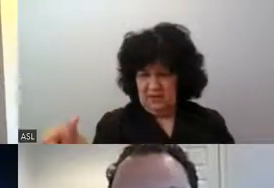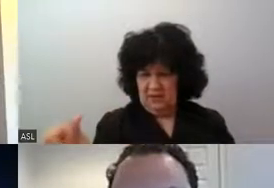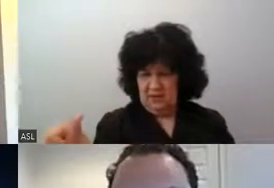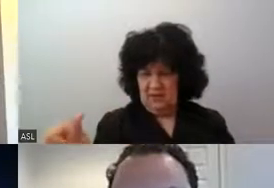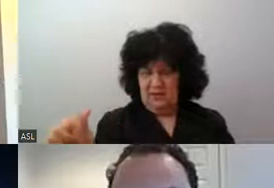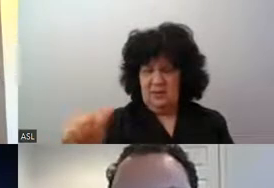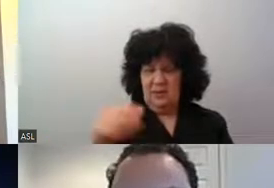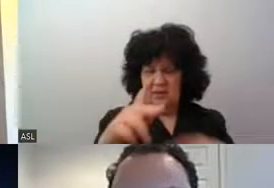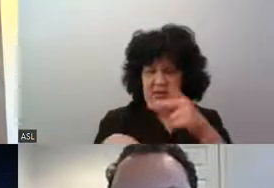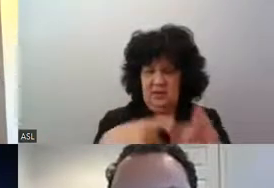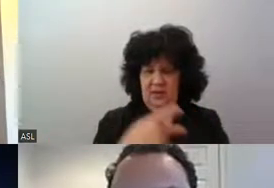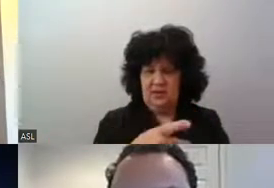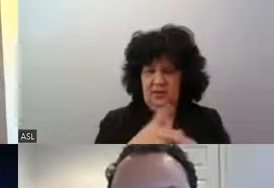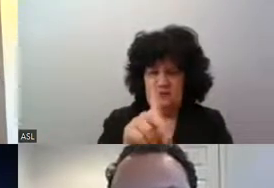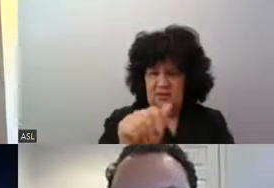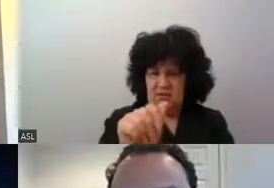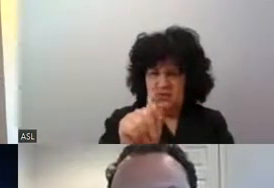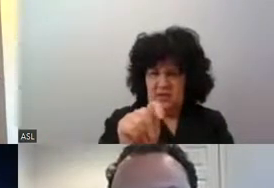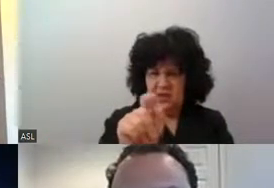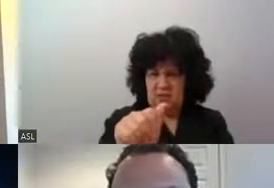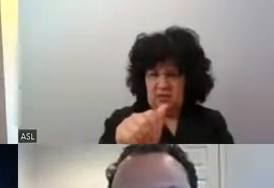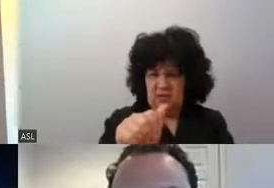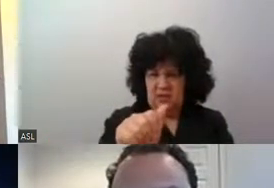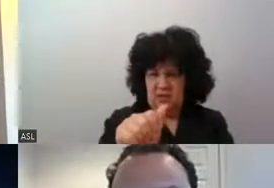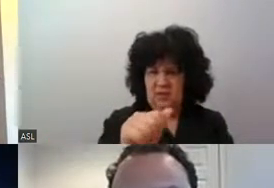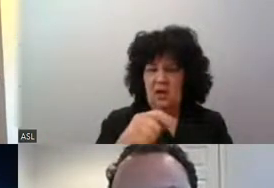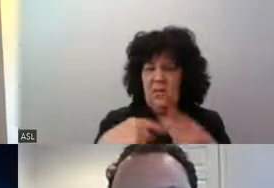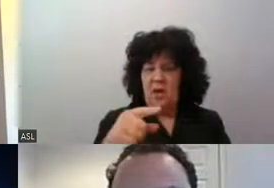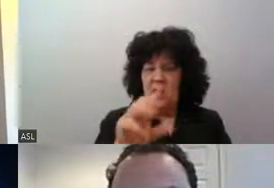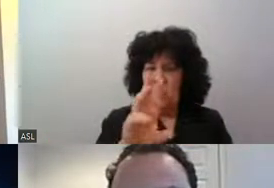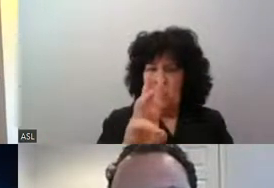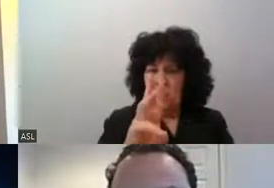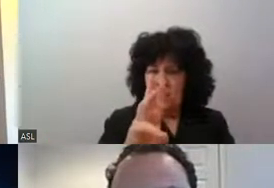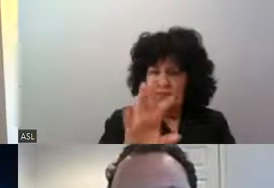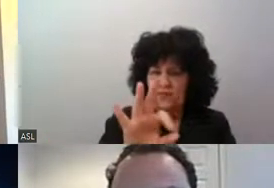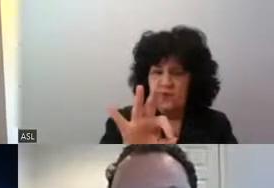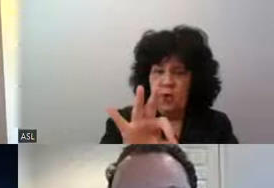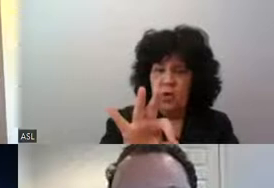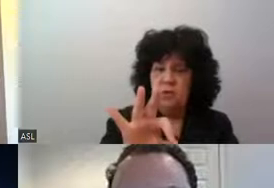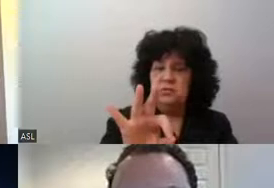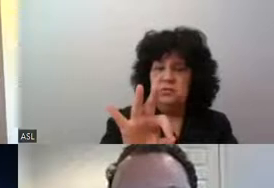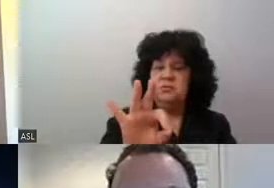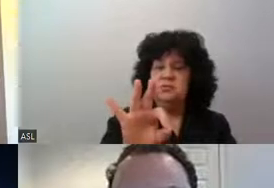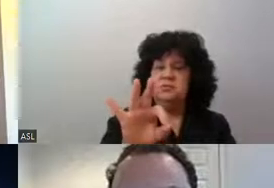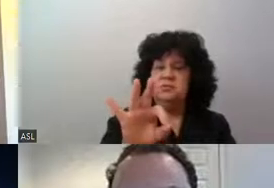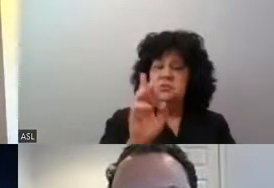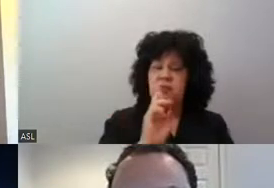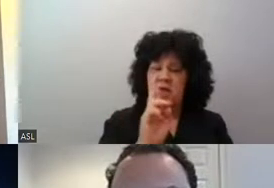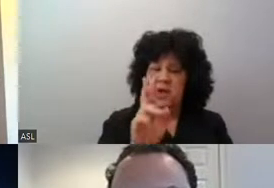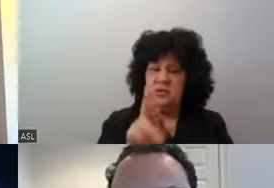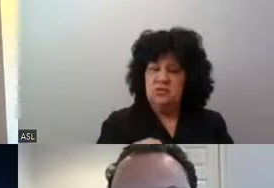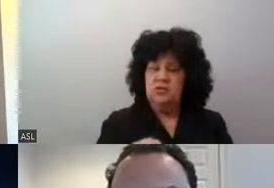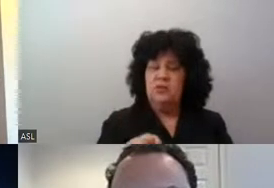data around workforce or reaction response to current